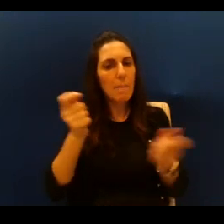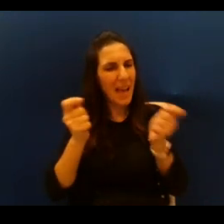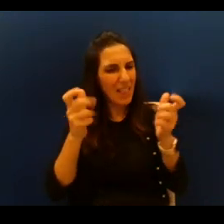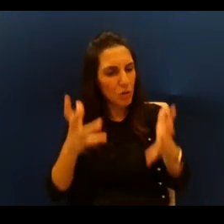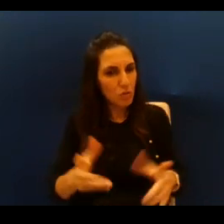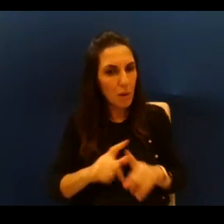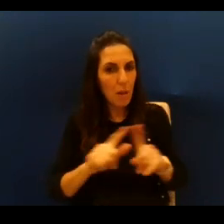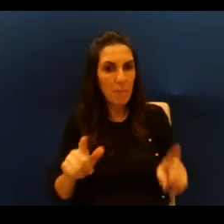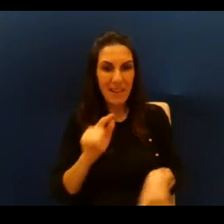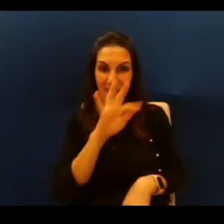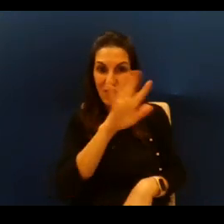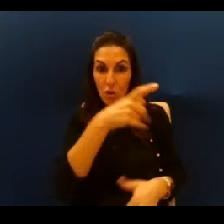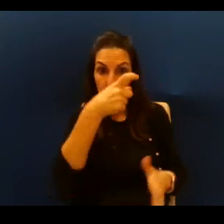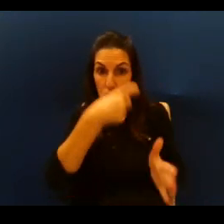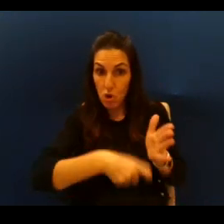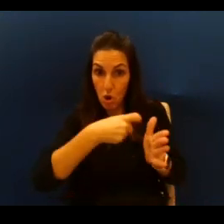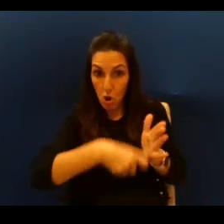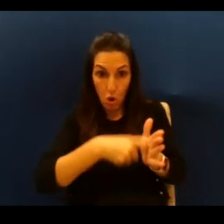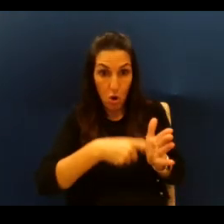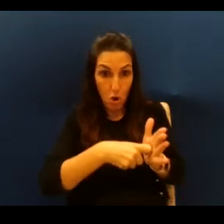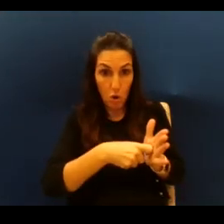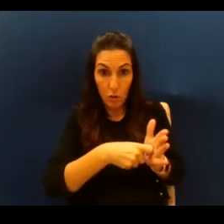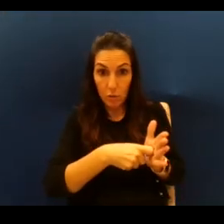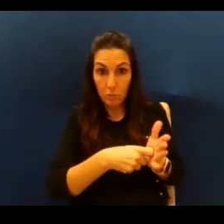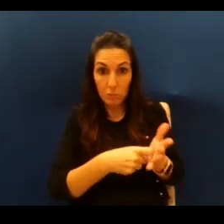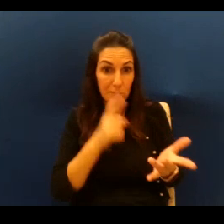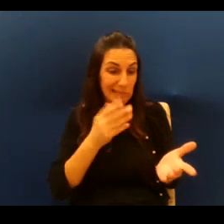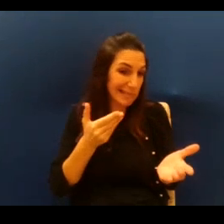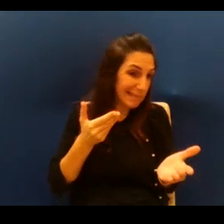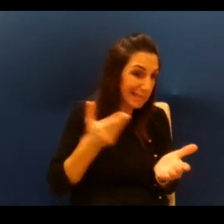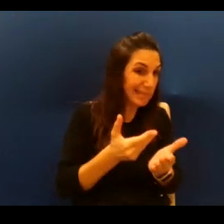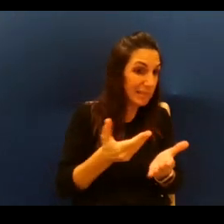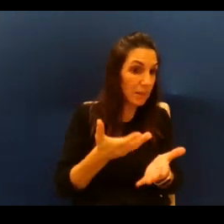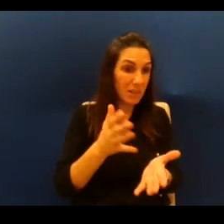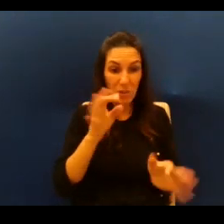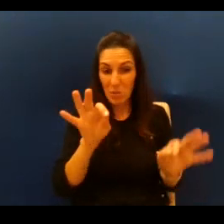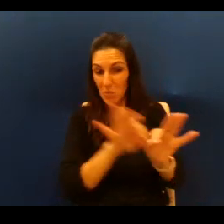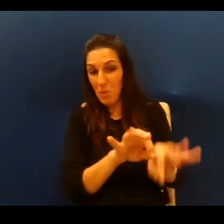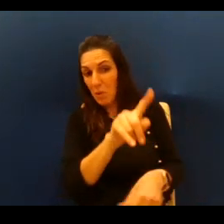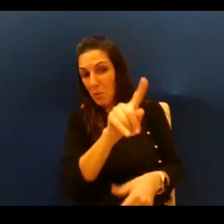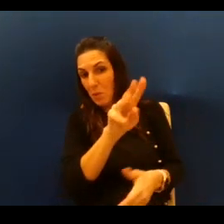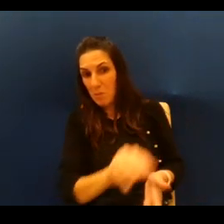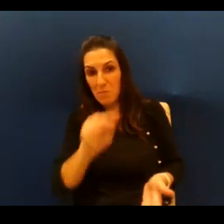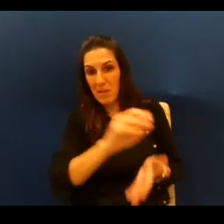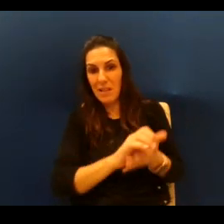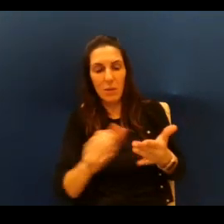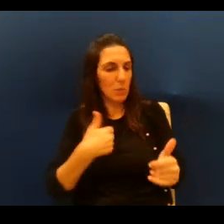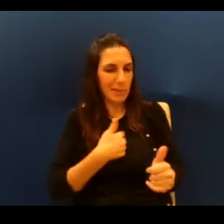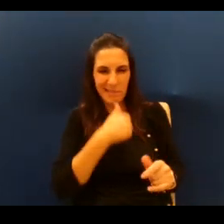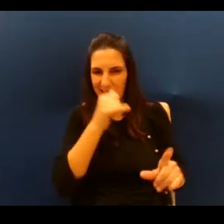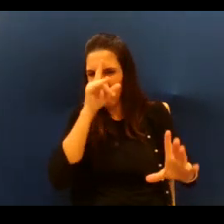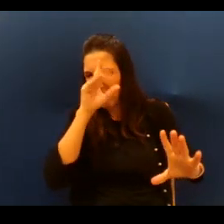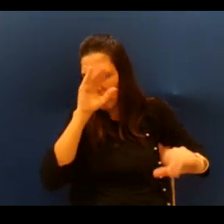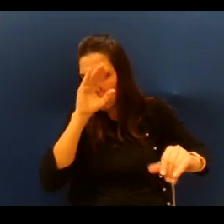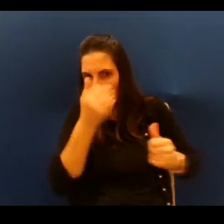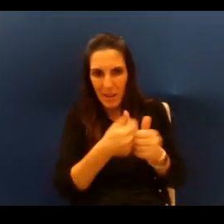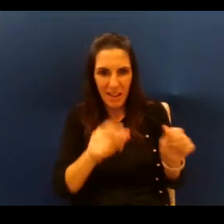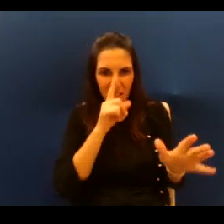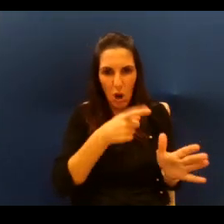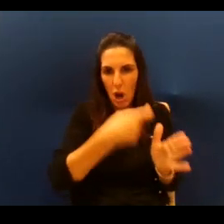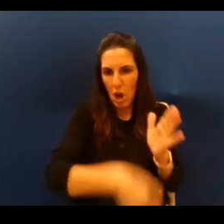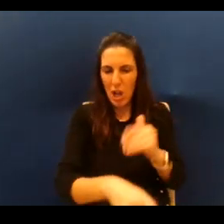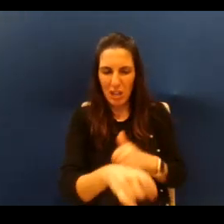his cost came out to close to $1 million, we would not have anticipated any type of cost